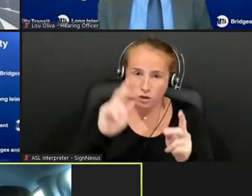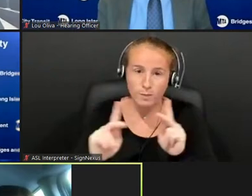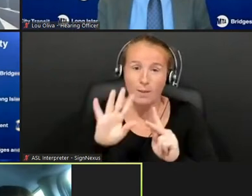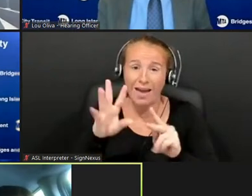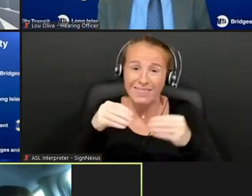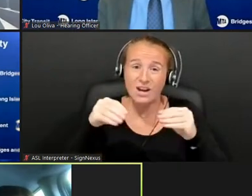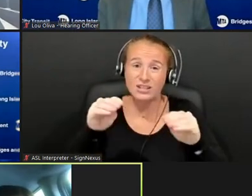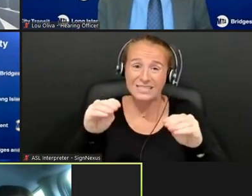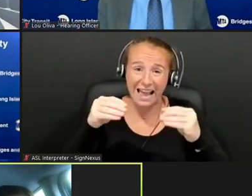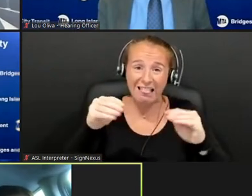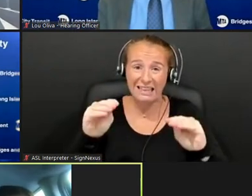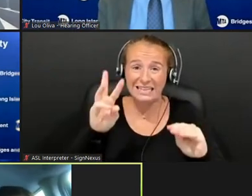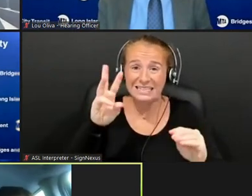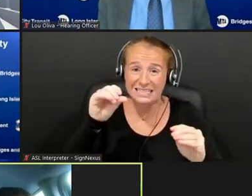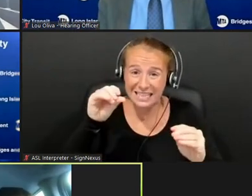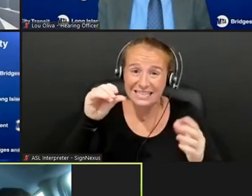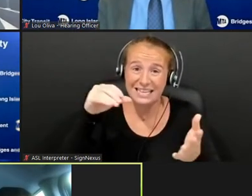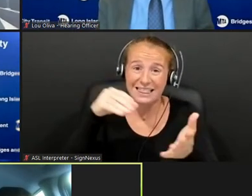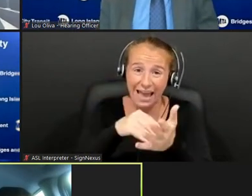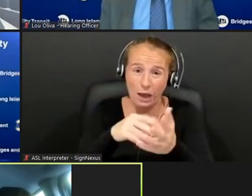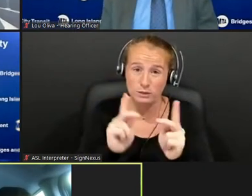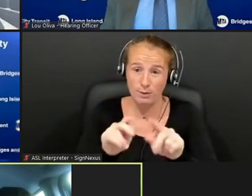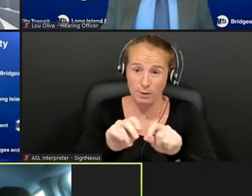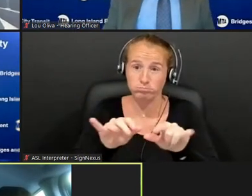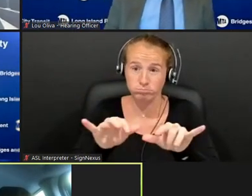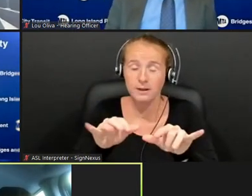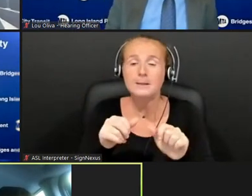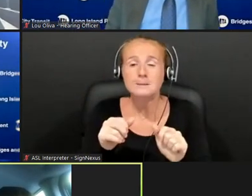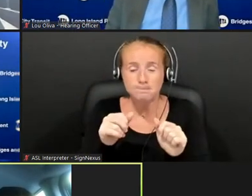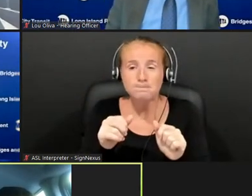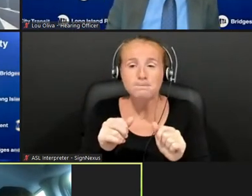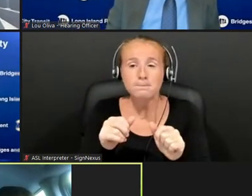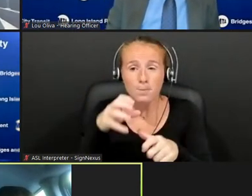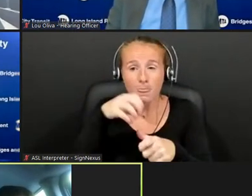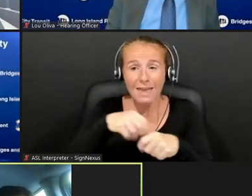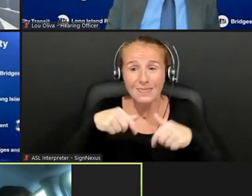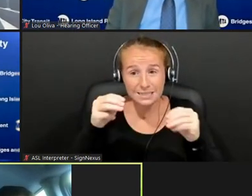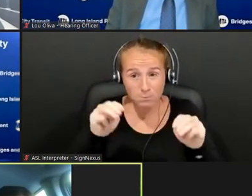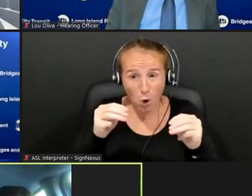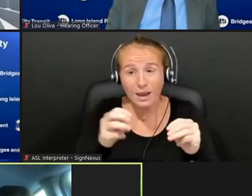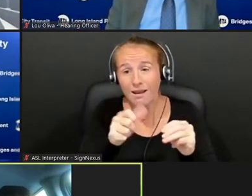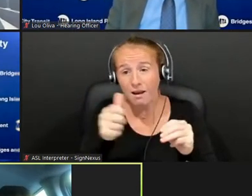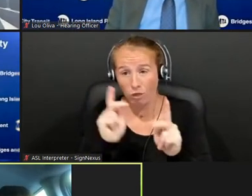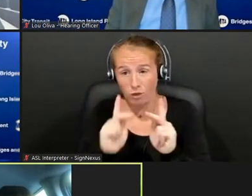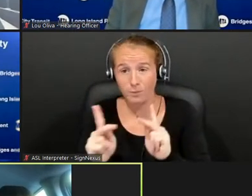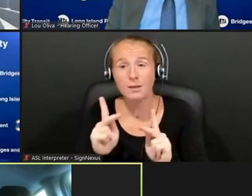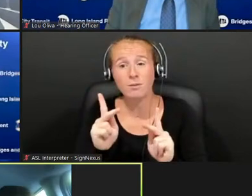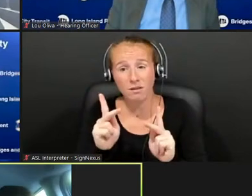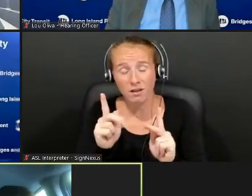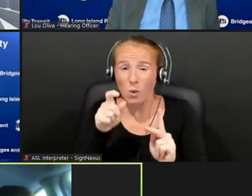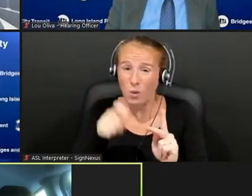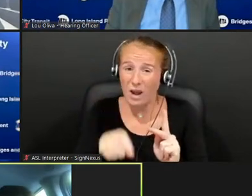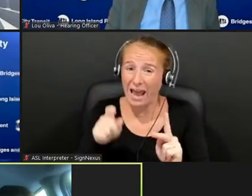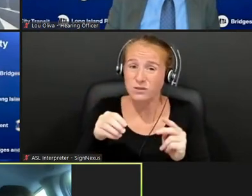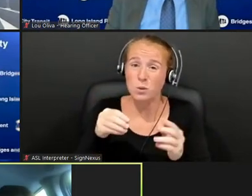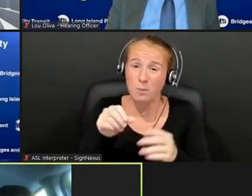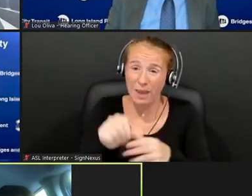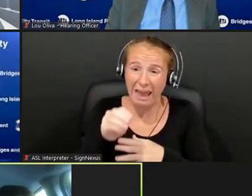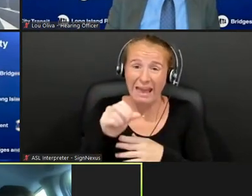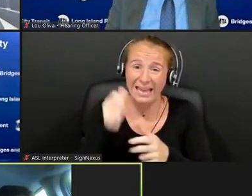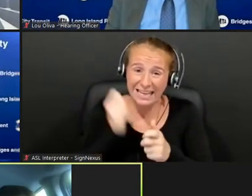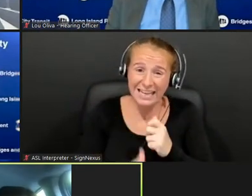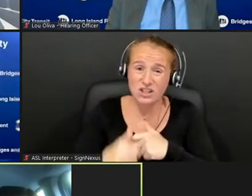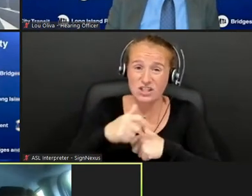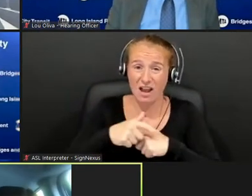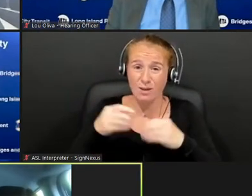visiting the market Farmers participating in this market and others will have to pay these tolls each time they bring their products to sell